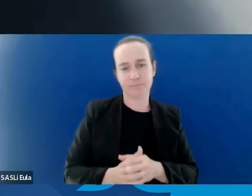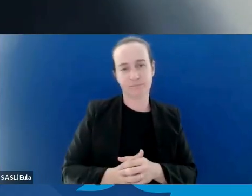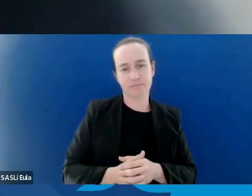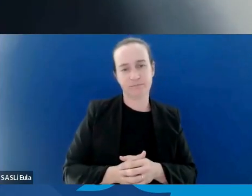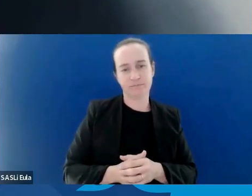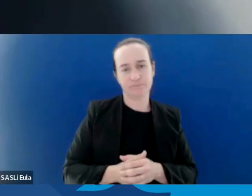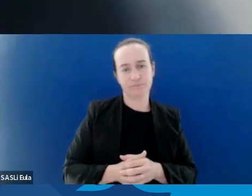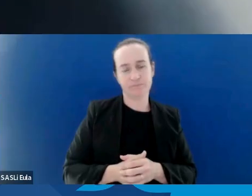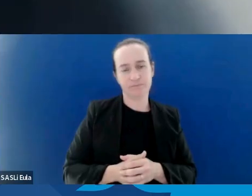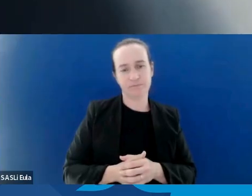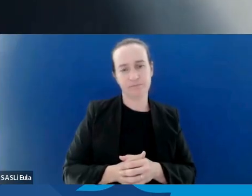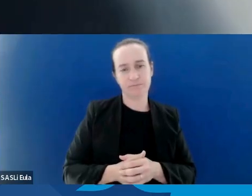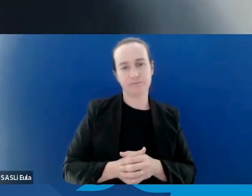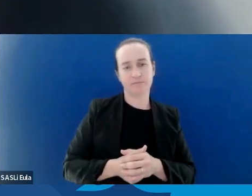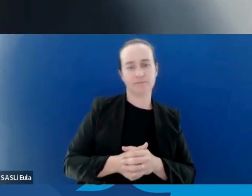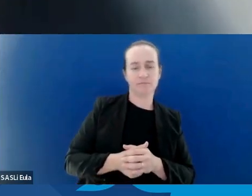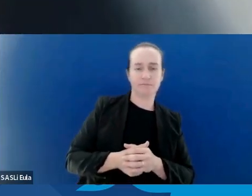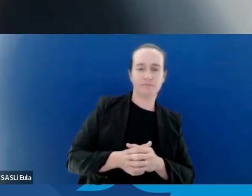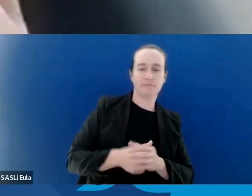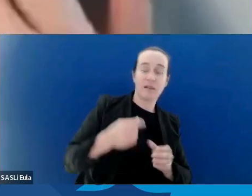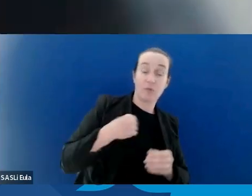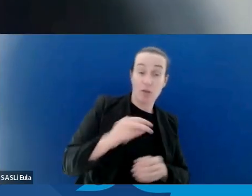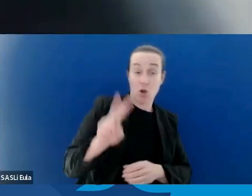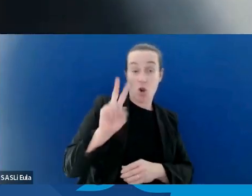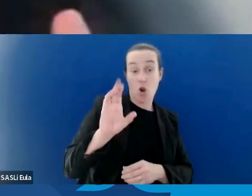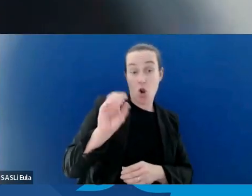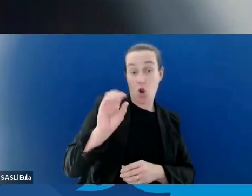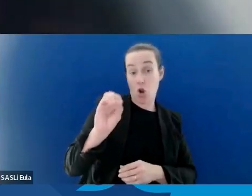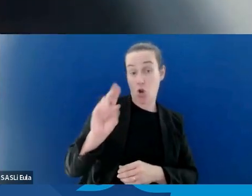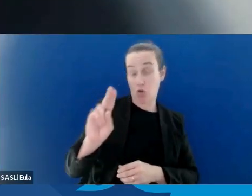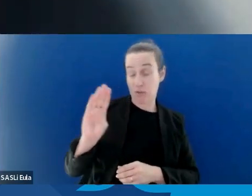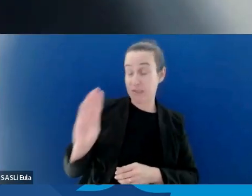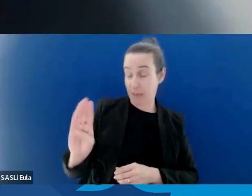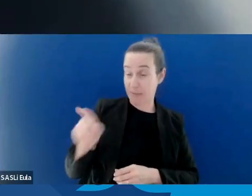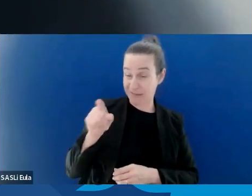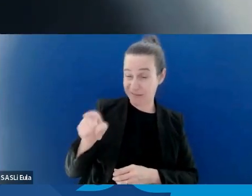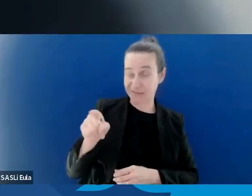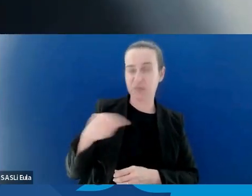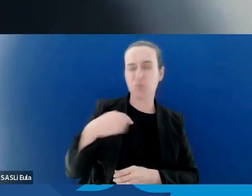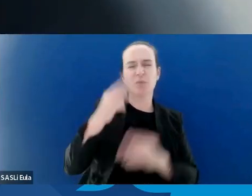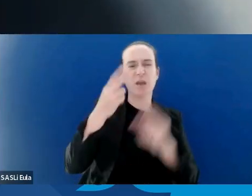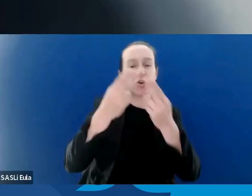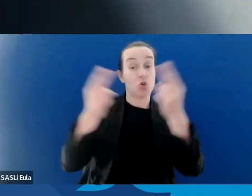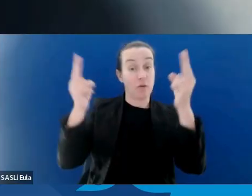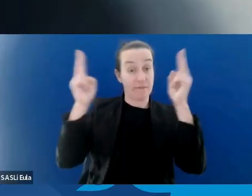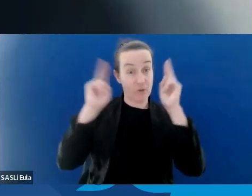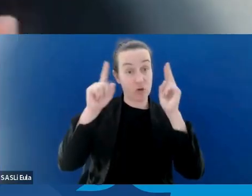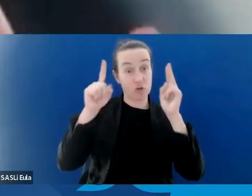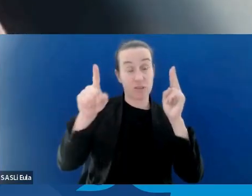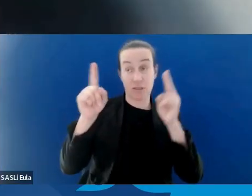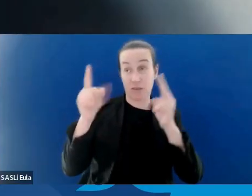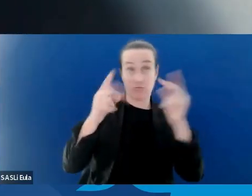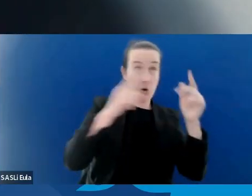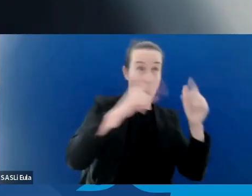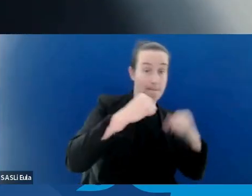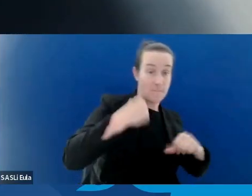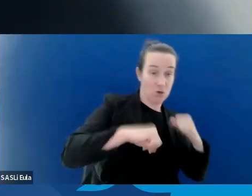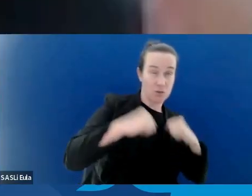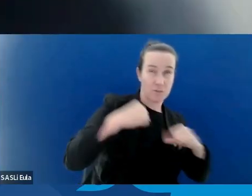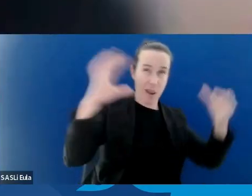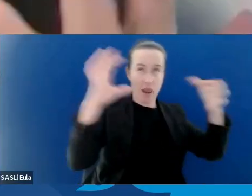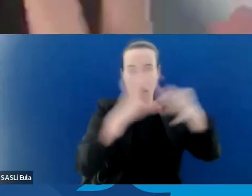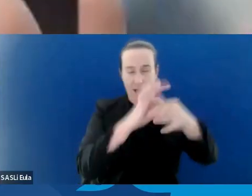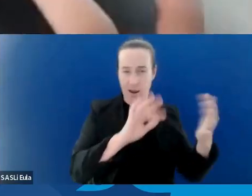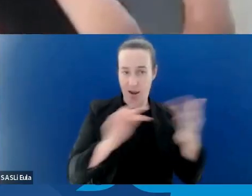If we look at COSUP specifically, and like I mentioned, the university municipality link, it is definitely